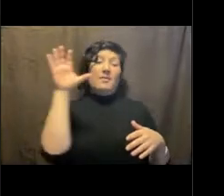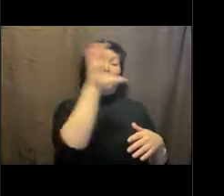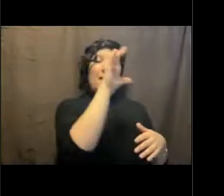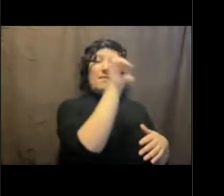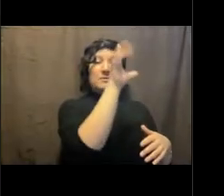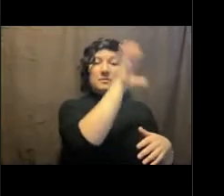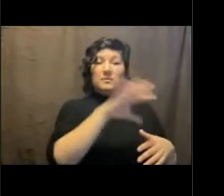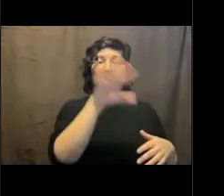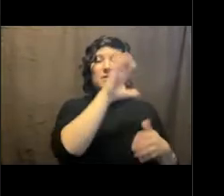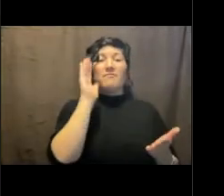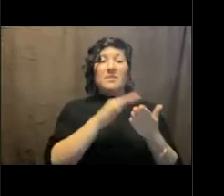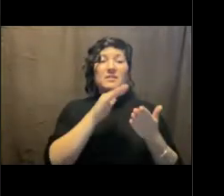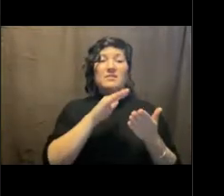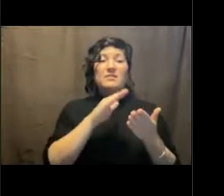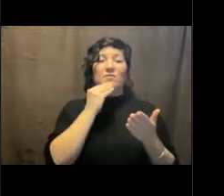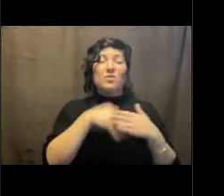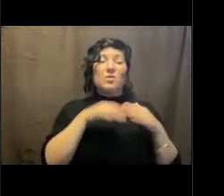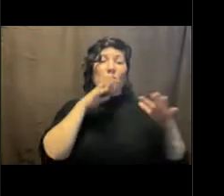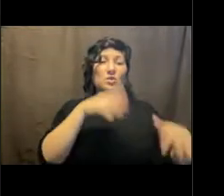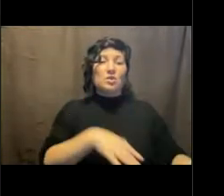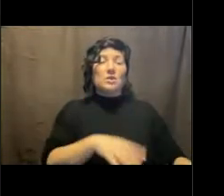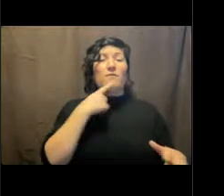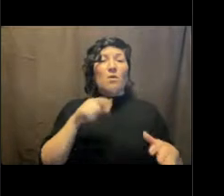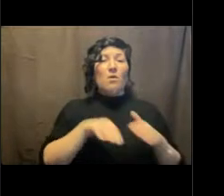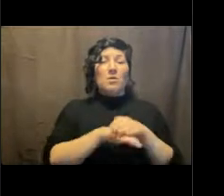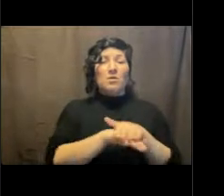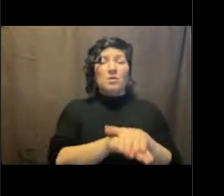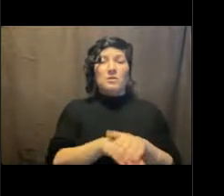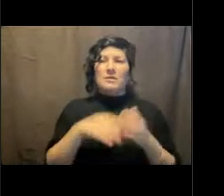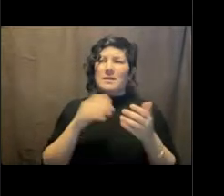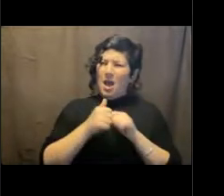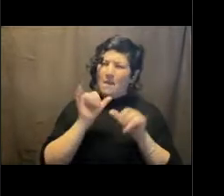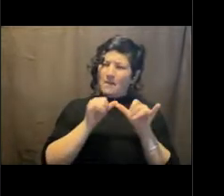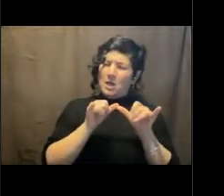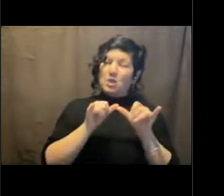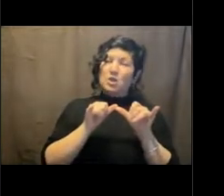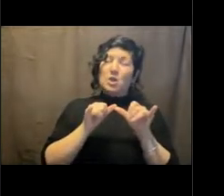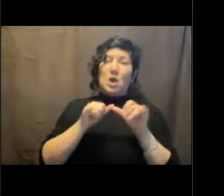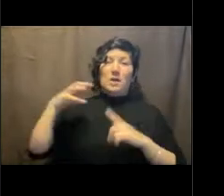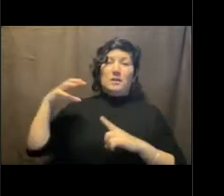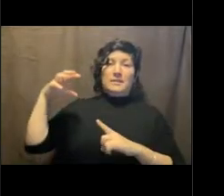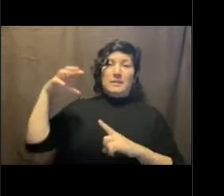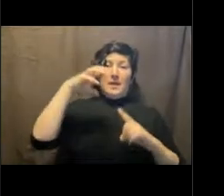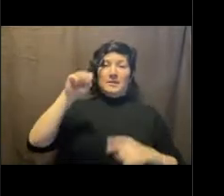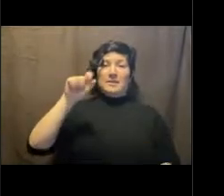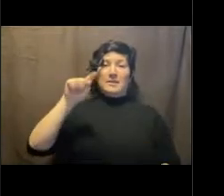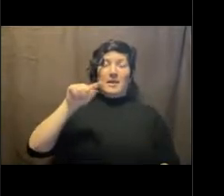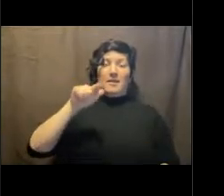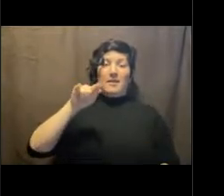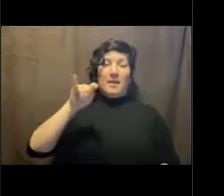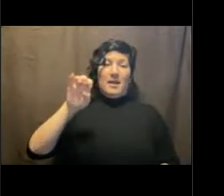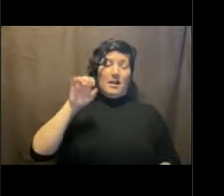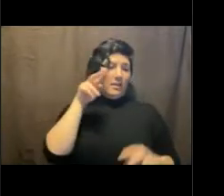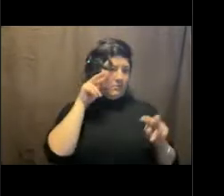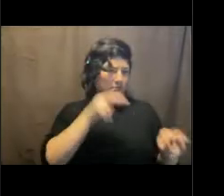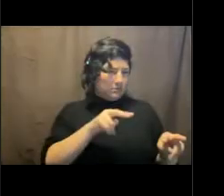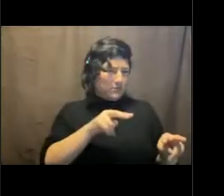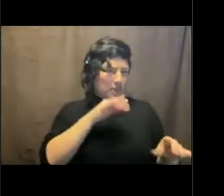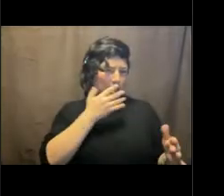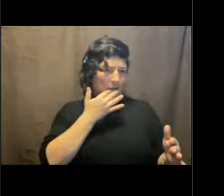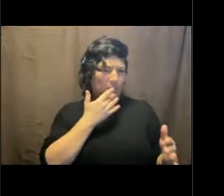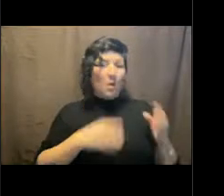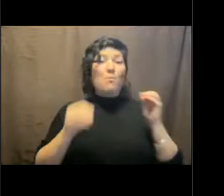And we can measure that from satellites. Satellites can look at the color of the ocean. And the more green the ocean is, that means the more phytoplankton or algae